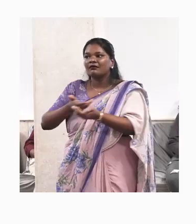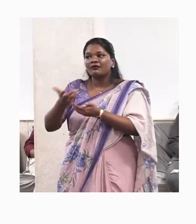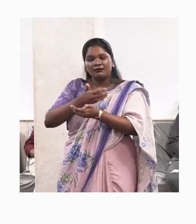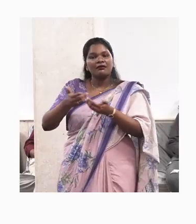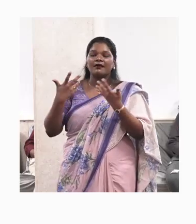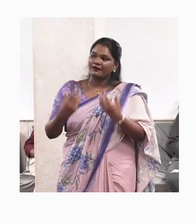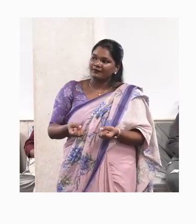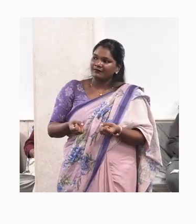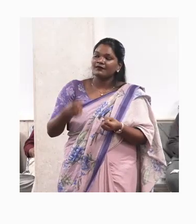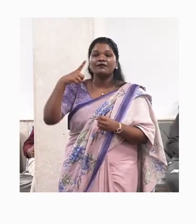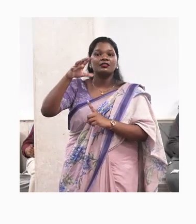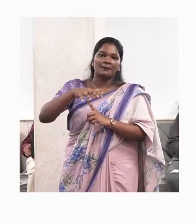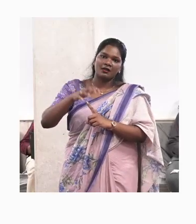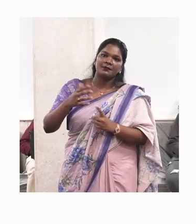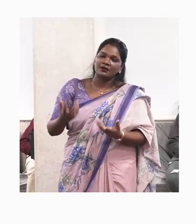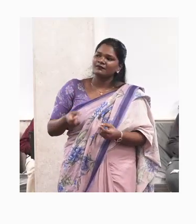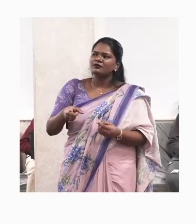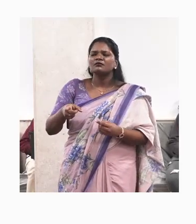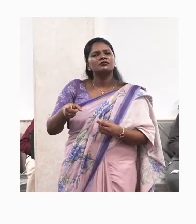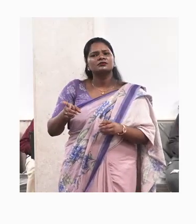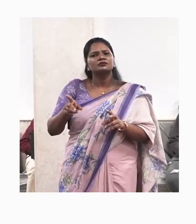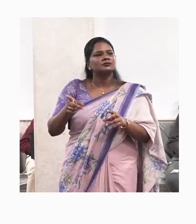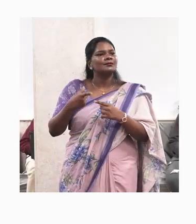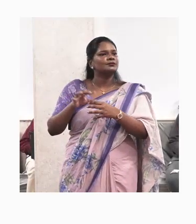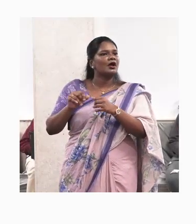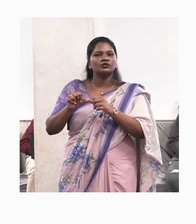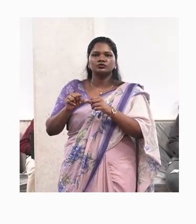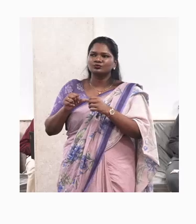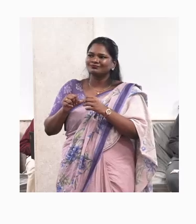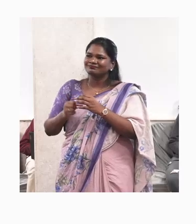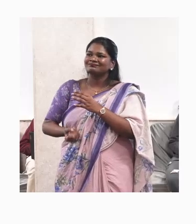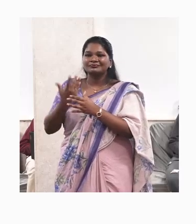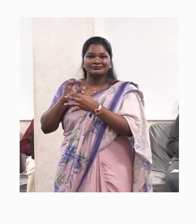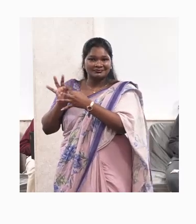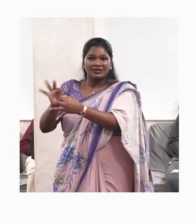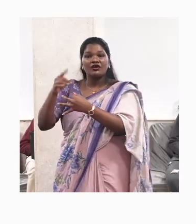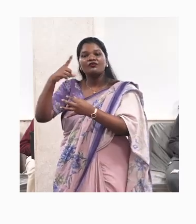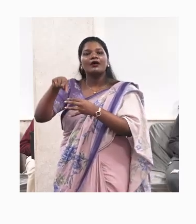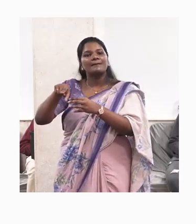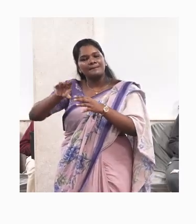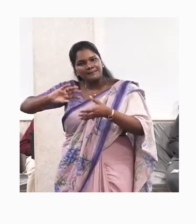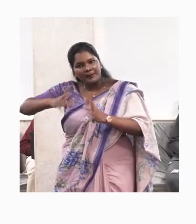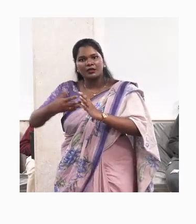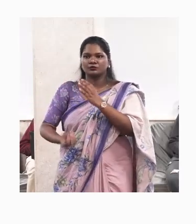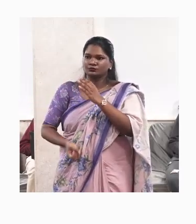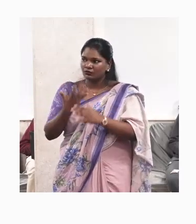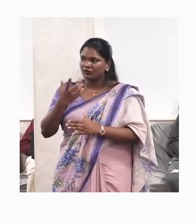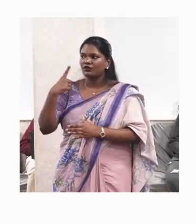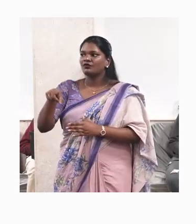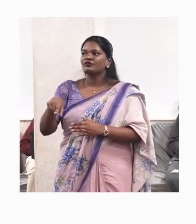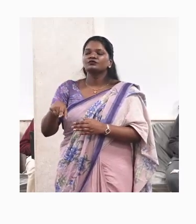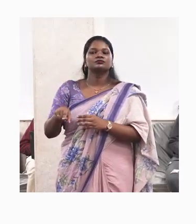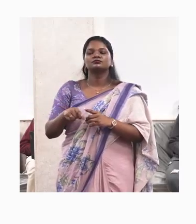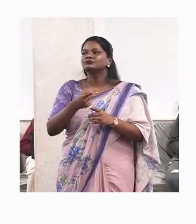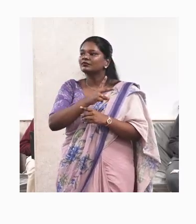our department. It was this association creating the, I don't want to say the